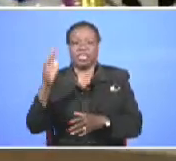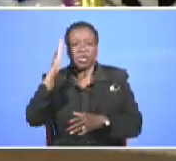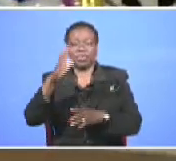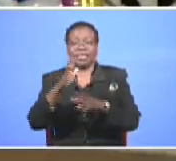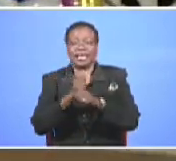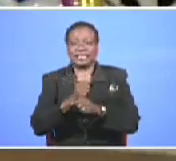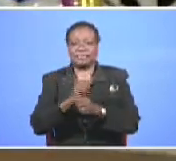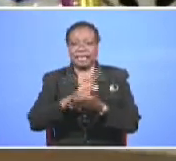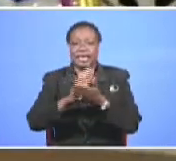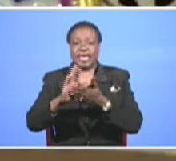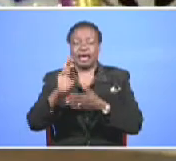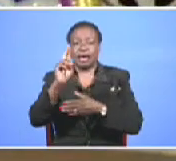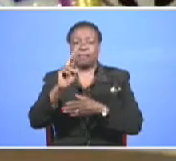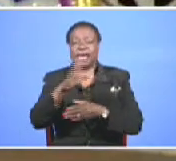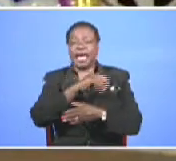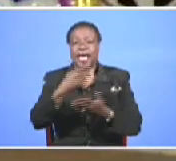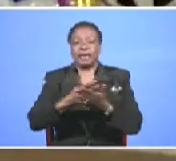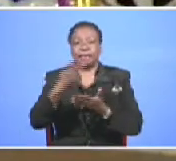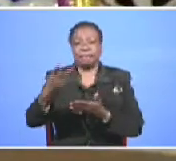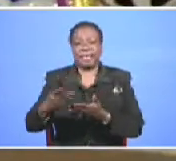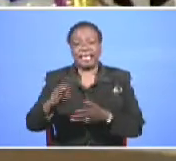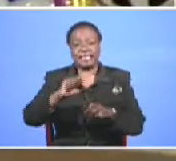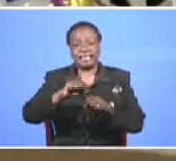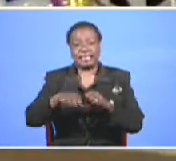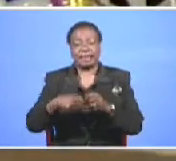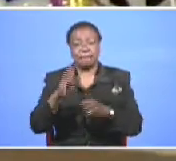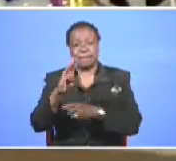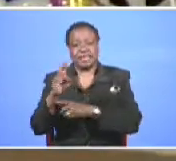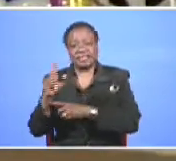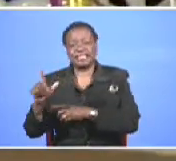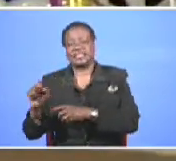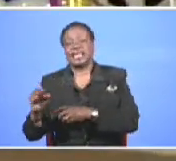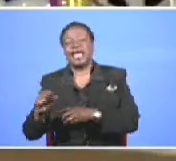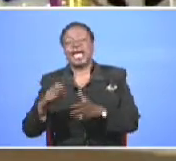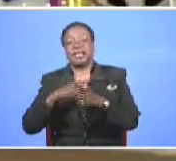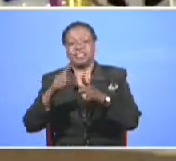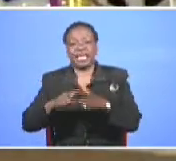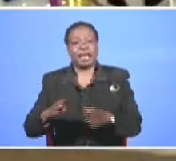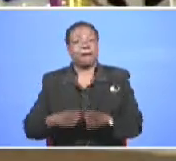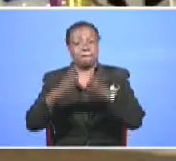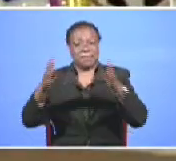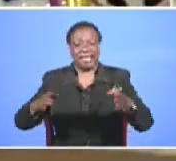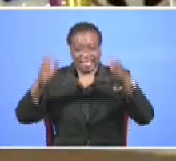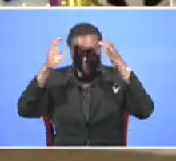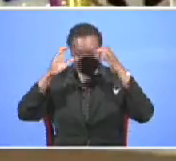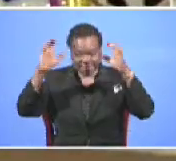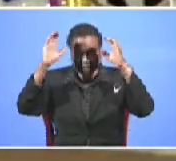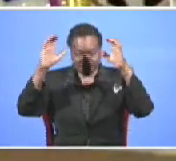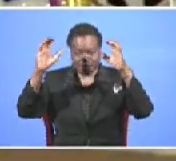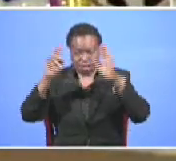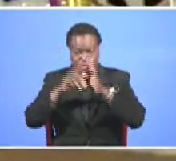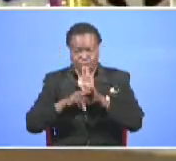some bills, and then it's time for a grand celebration. Jiminy DeSwain, ZNS Network News.